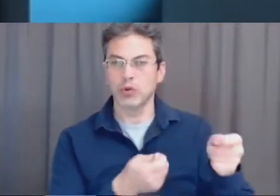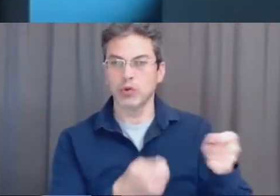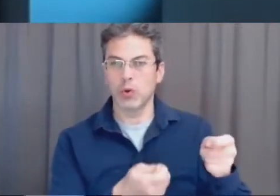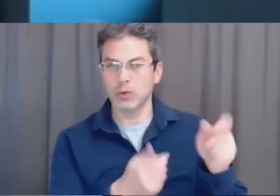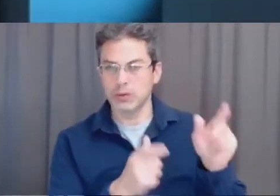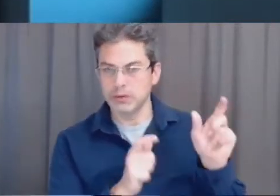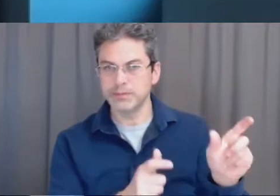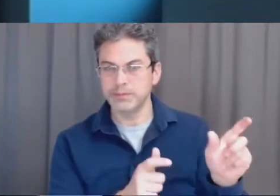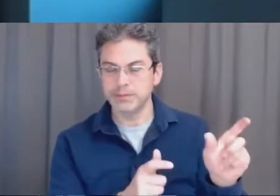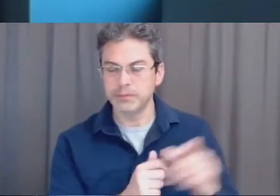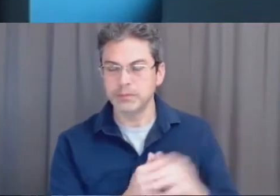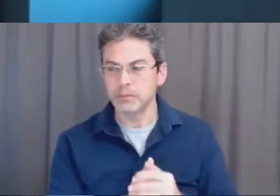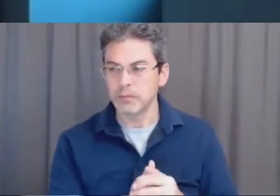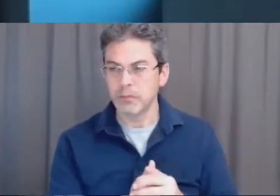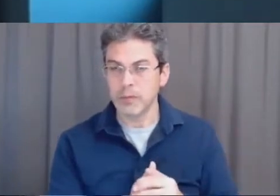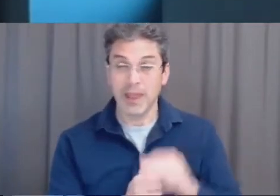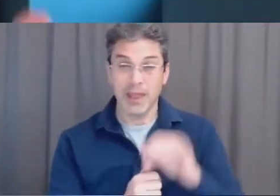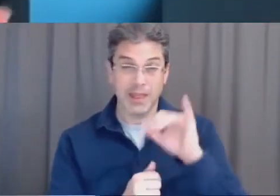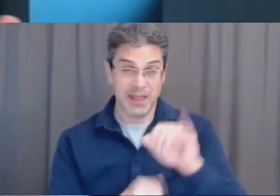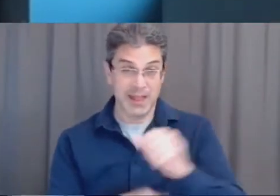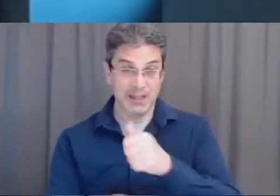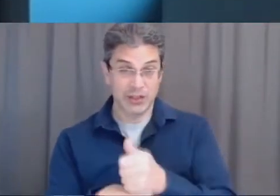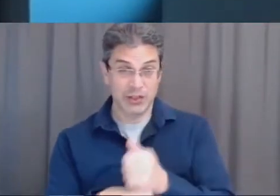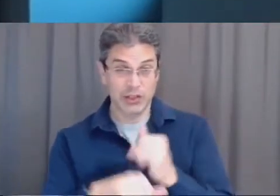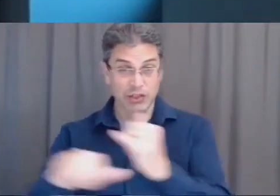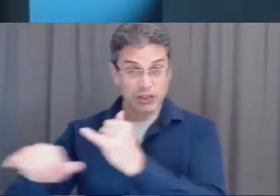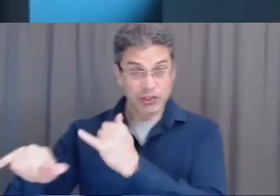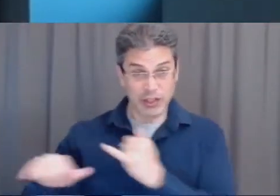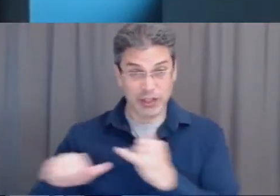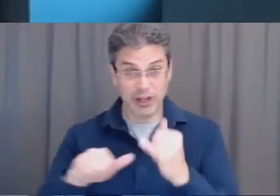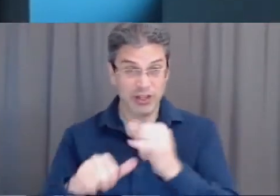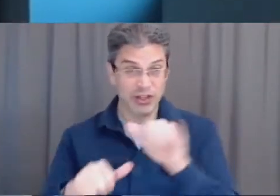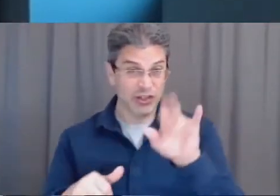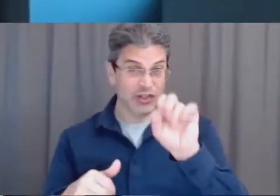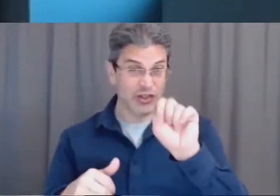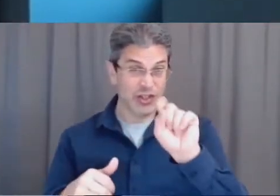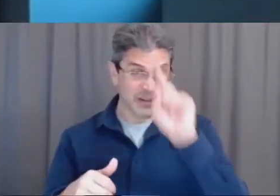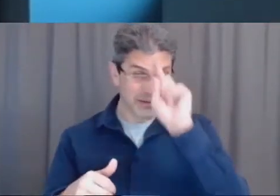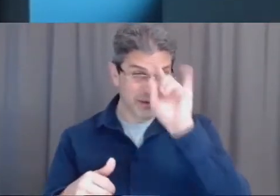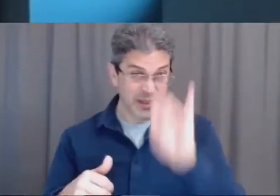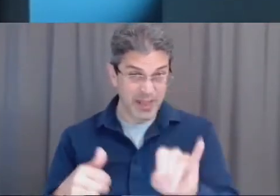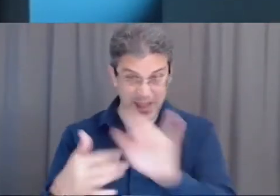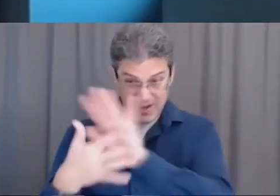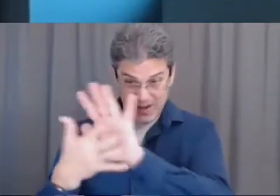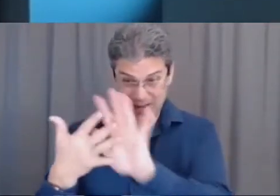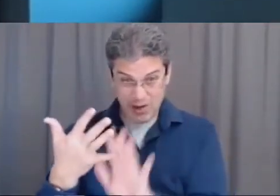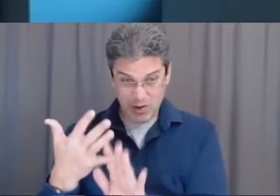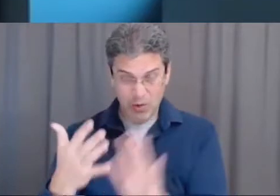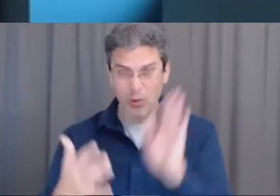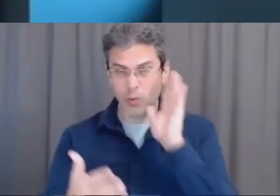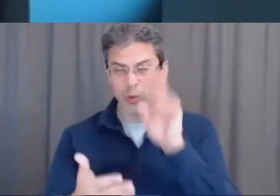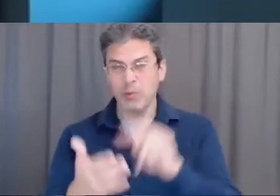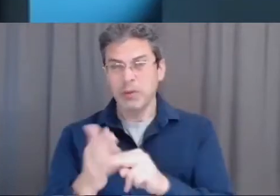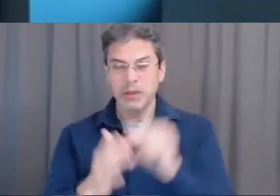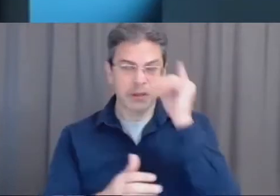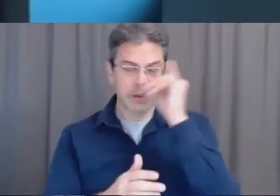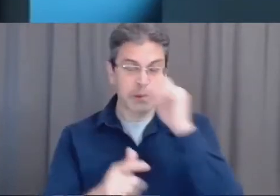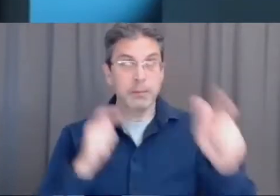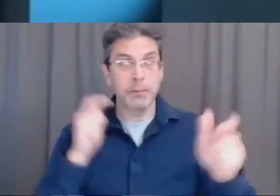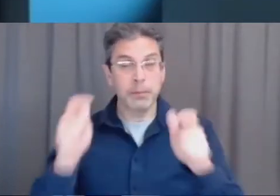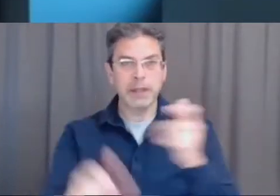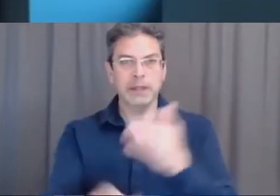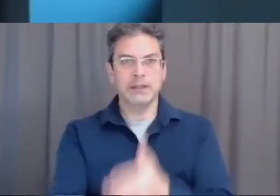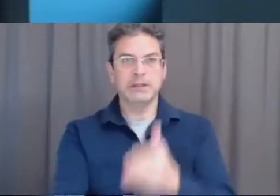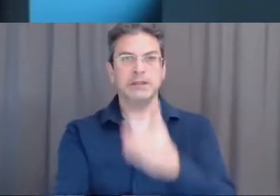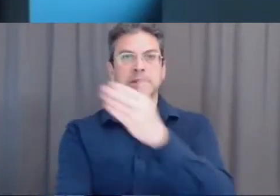common front just on these items would be a real step forward. And it would also be a basis for